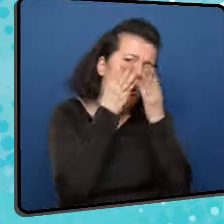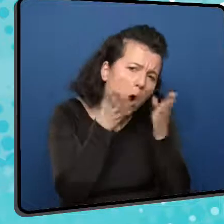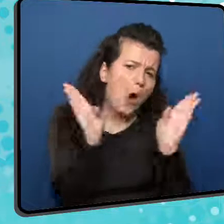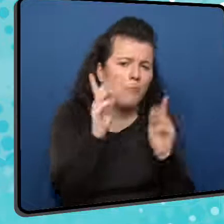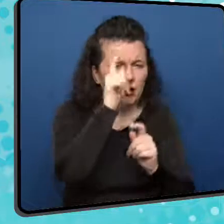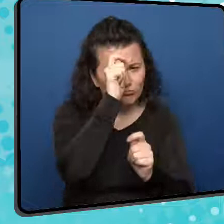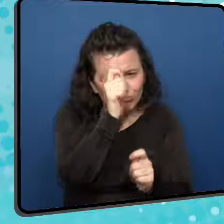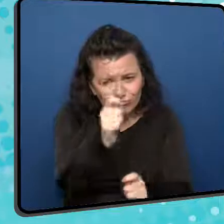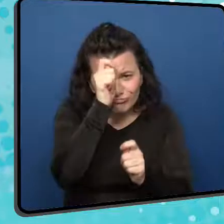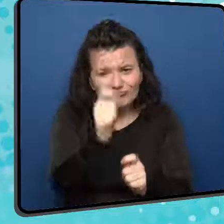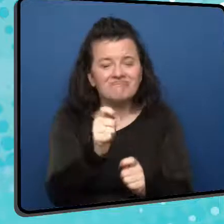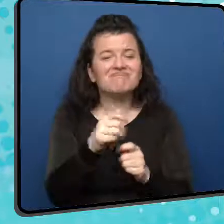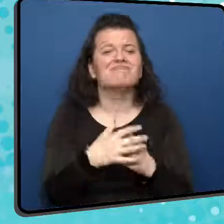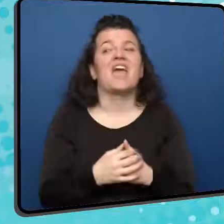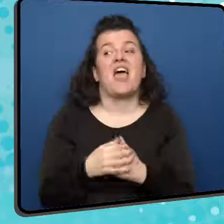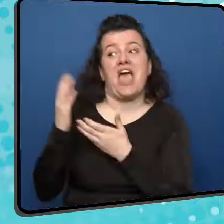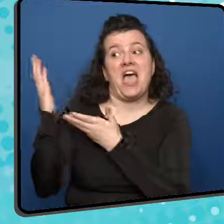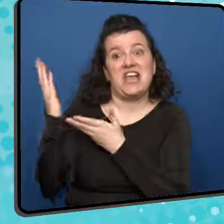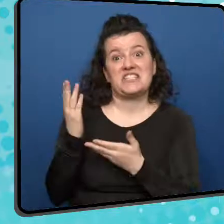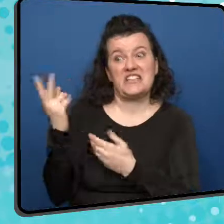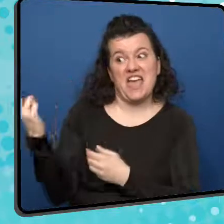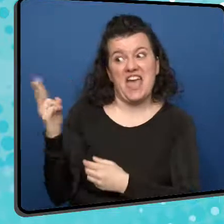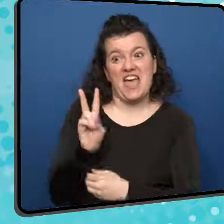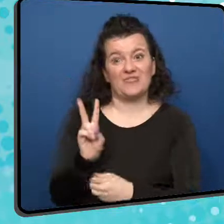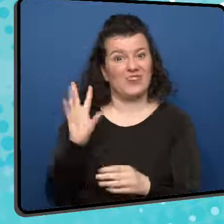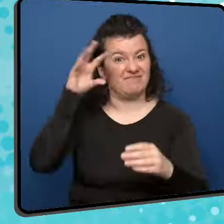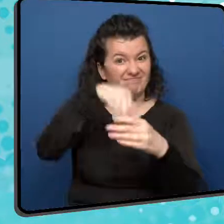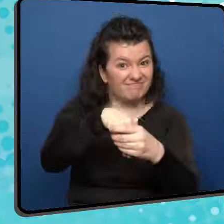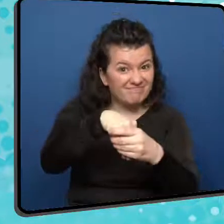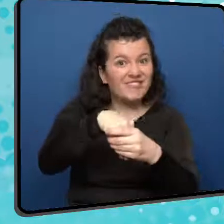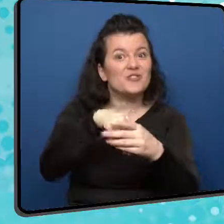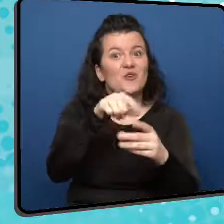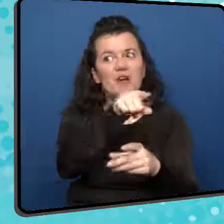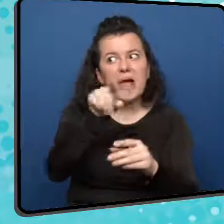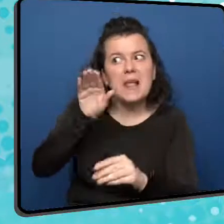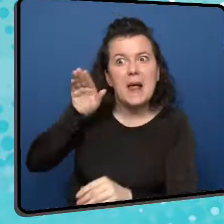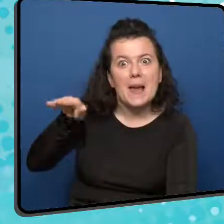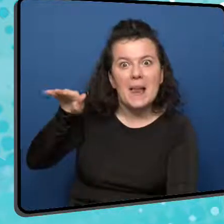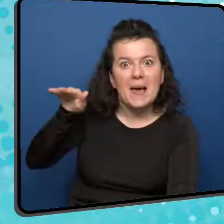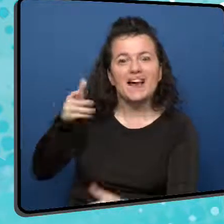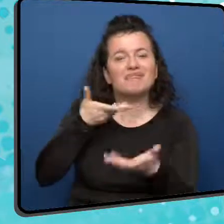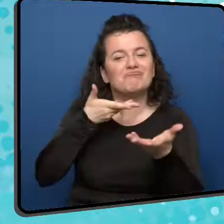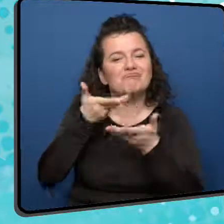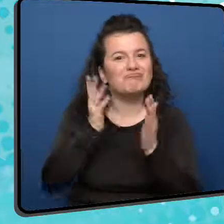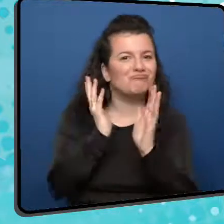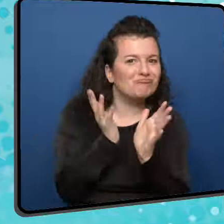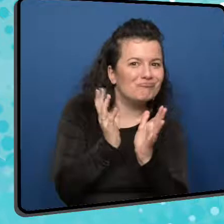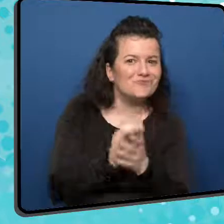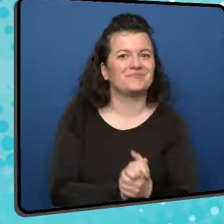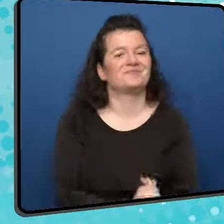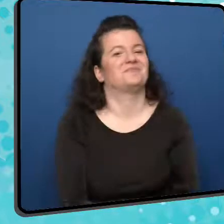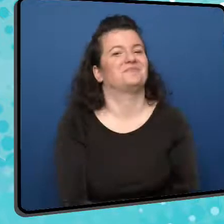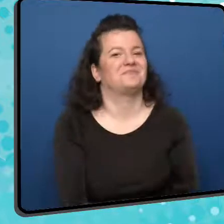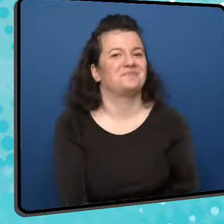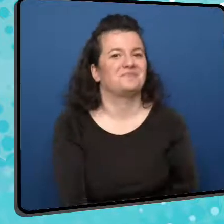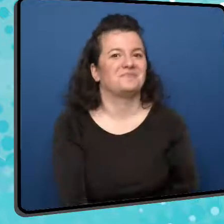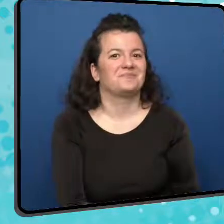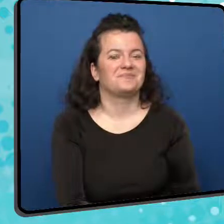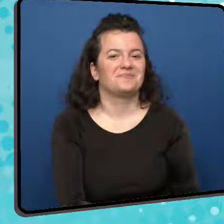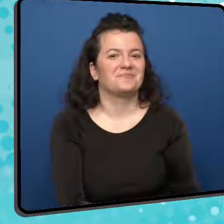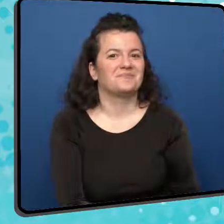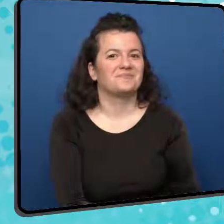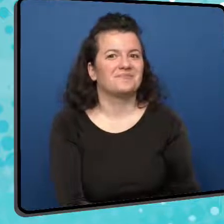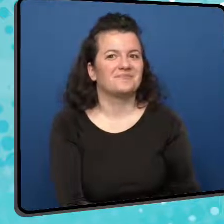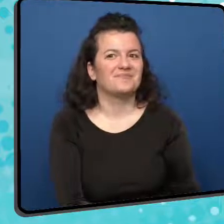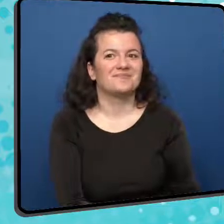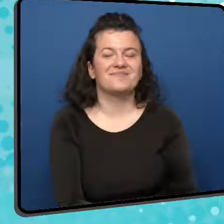meet our amazing guests, and you can have a chat with us as well if you want to. But on that note, I just